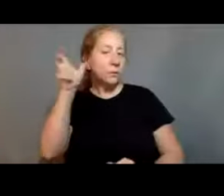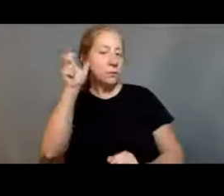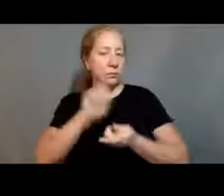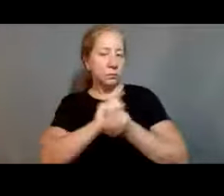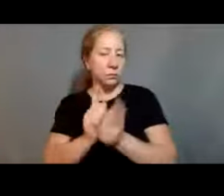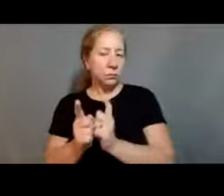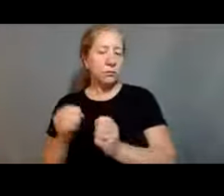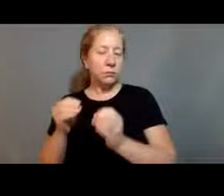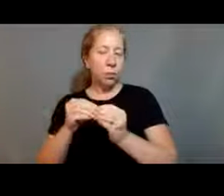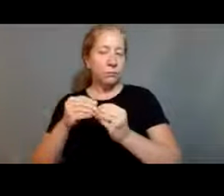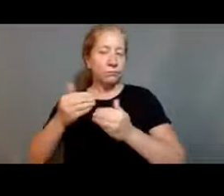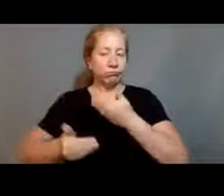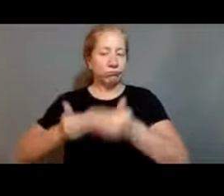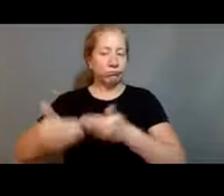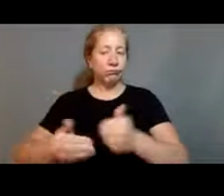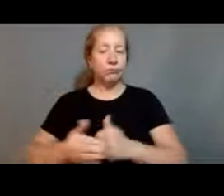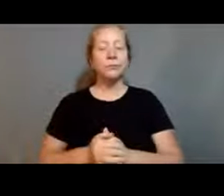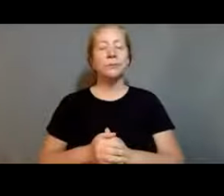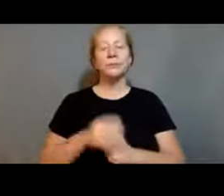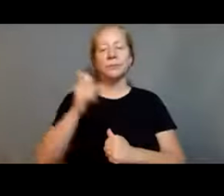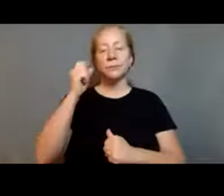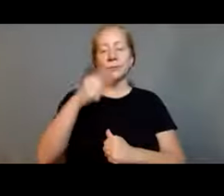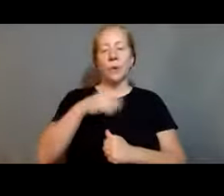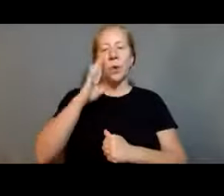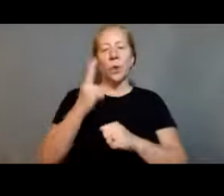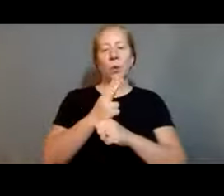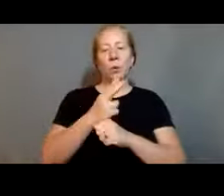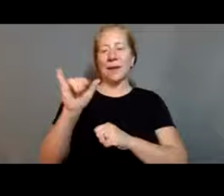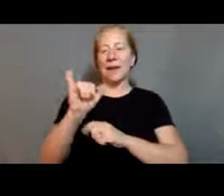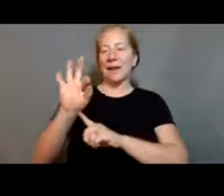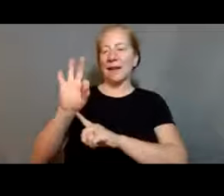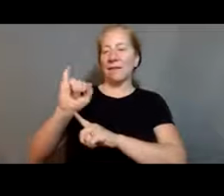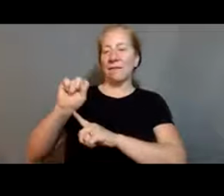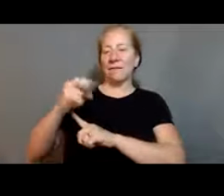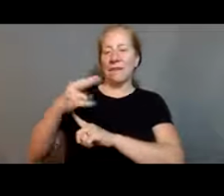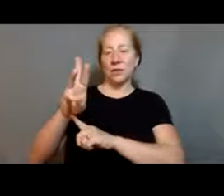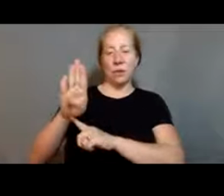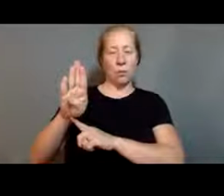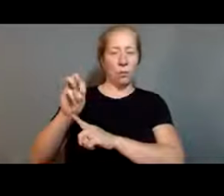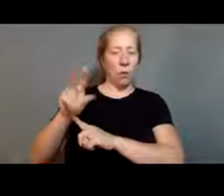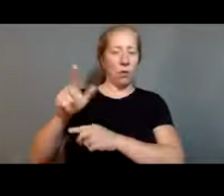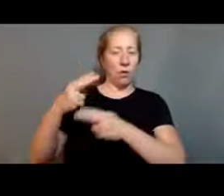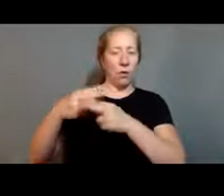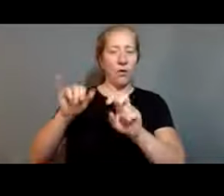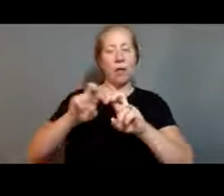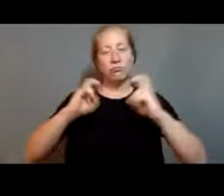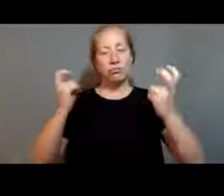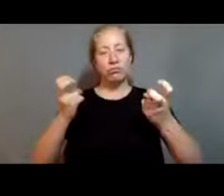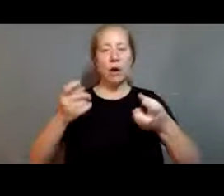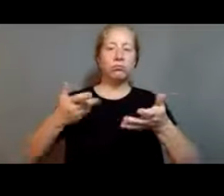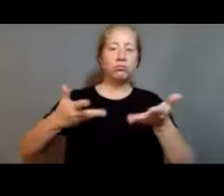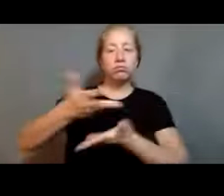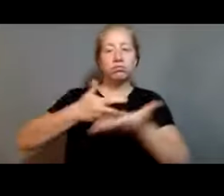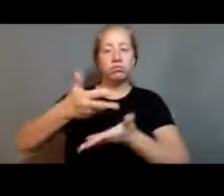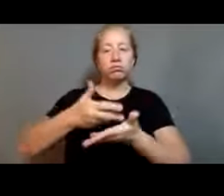We will be using a variation of the fishbowl for our presentation tonight, so fishbowl format.